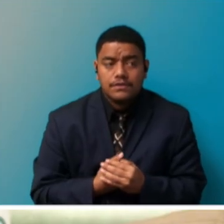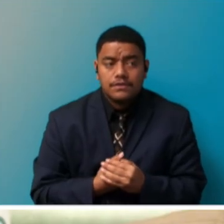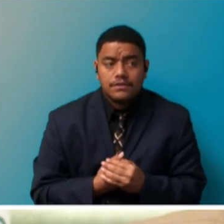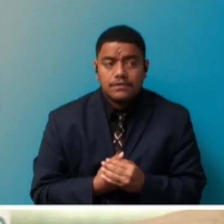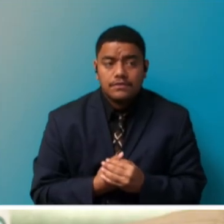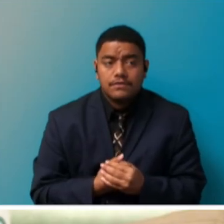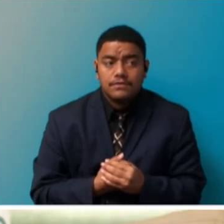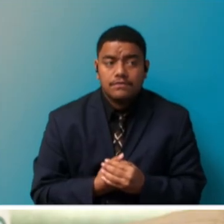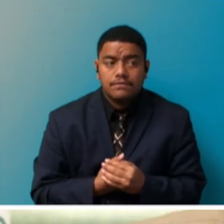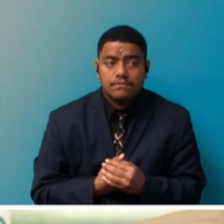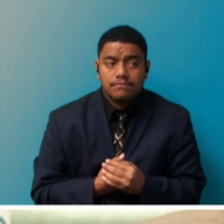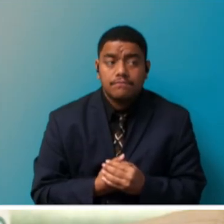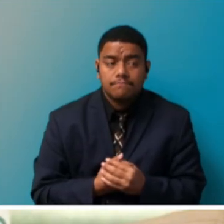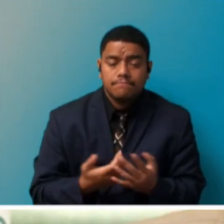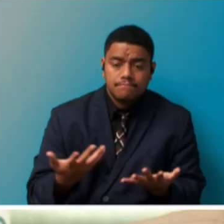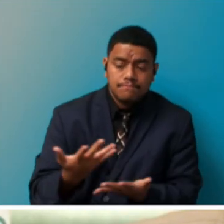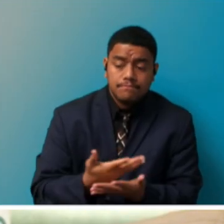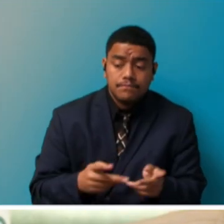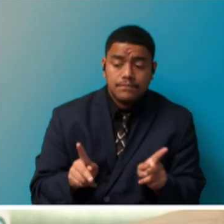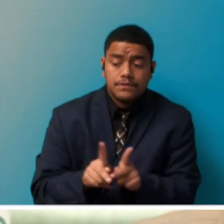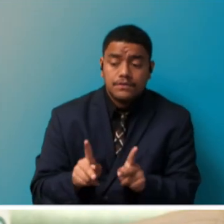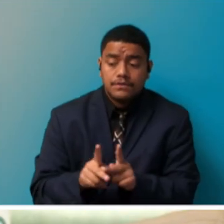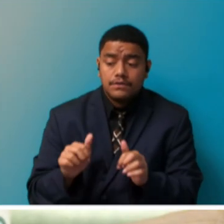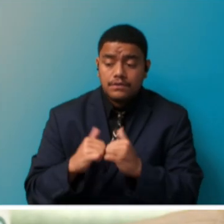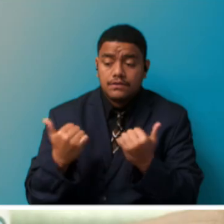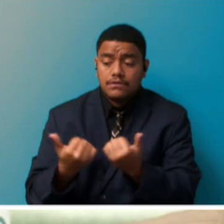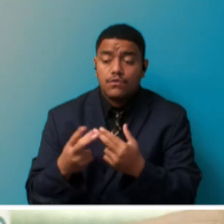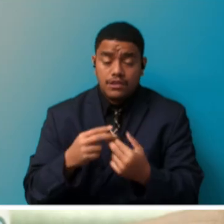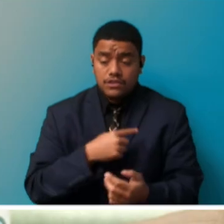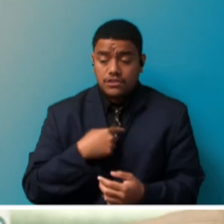partnership, some sort of agreement with China.